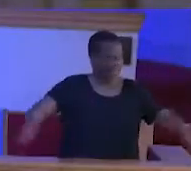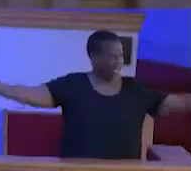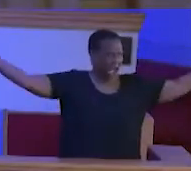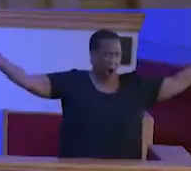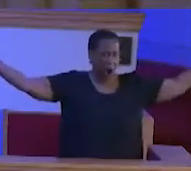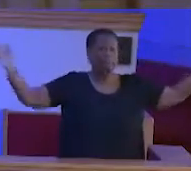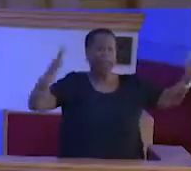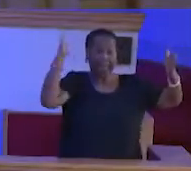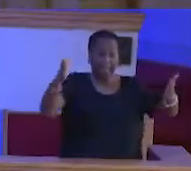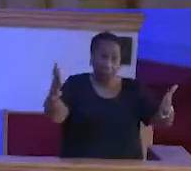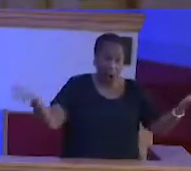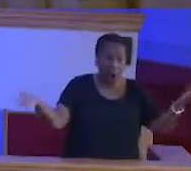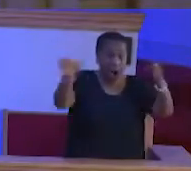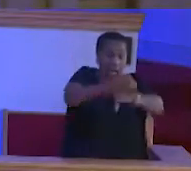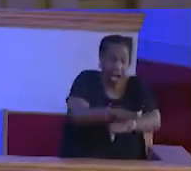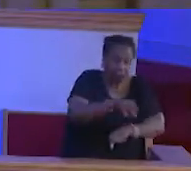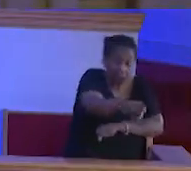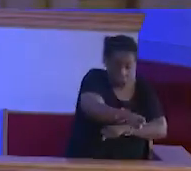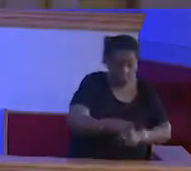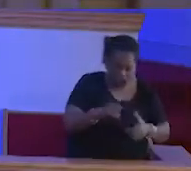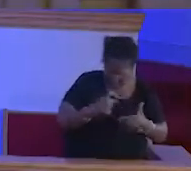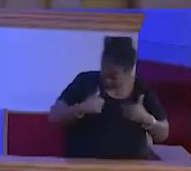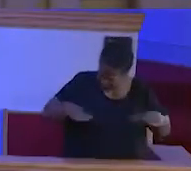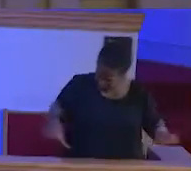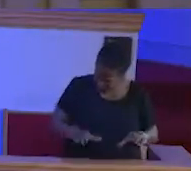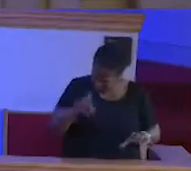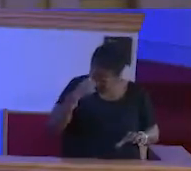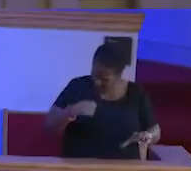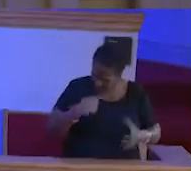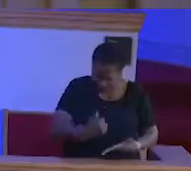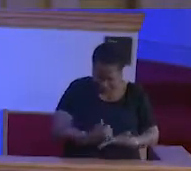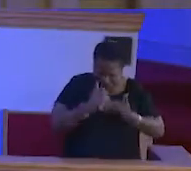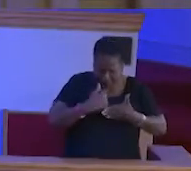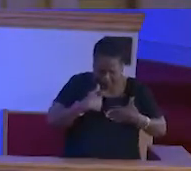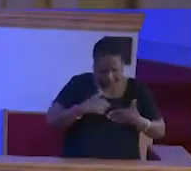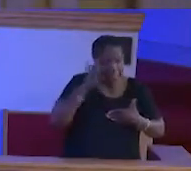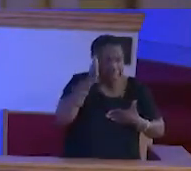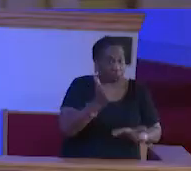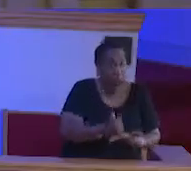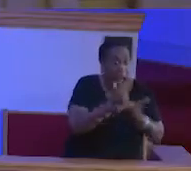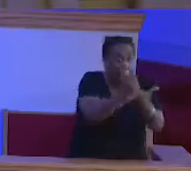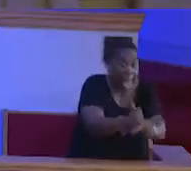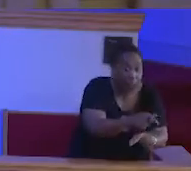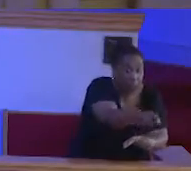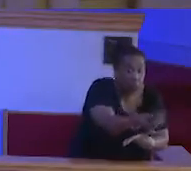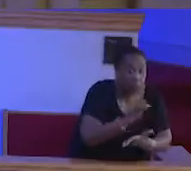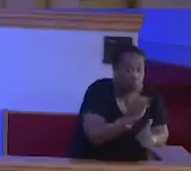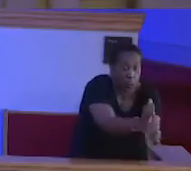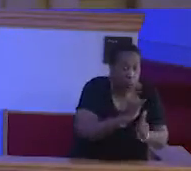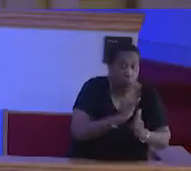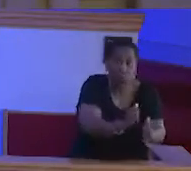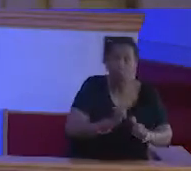pardon you, for he's done it for me. Shout, yeah.